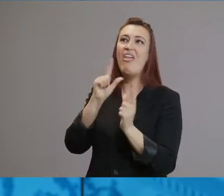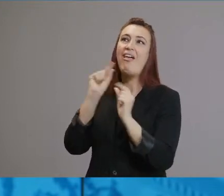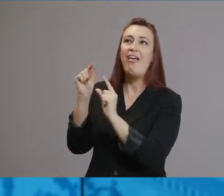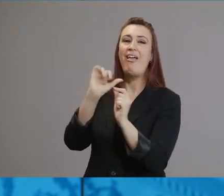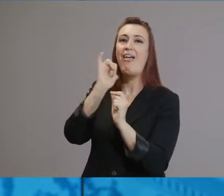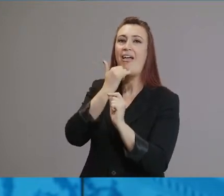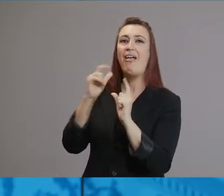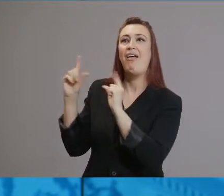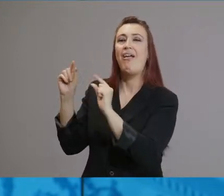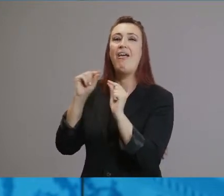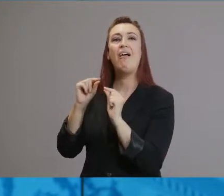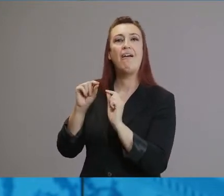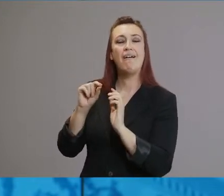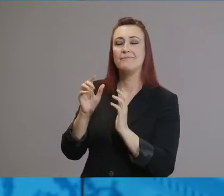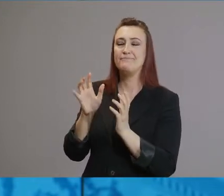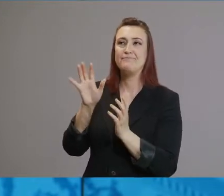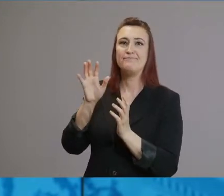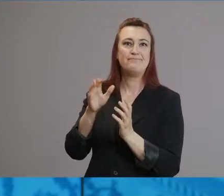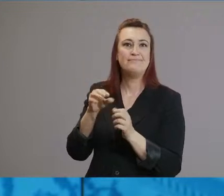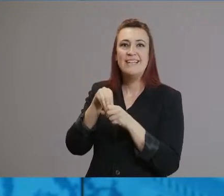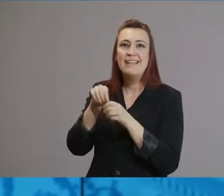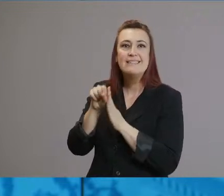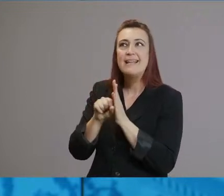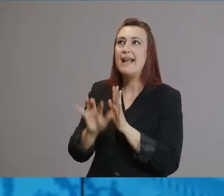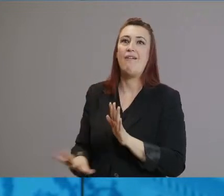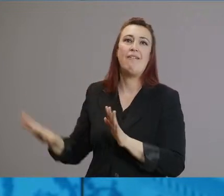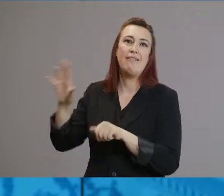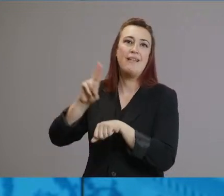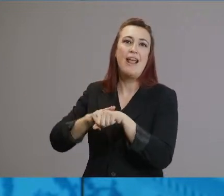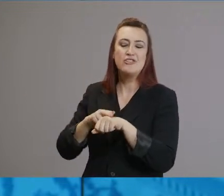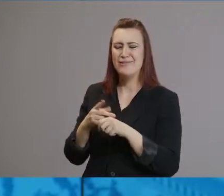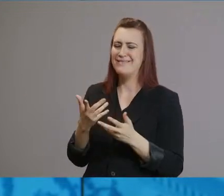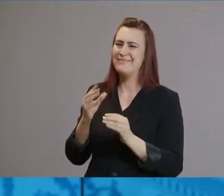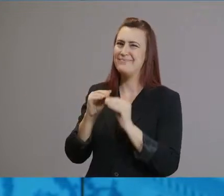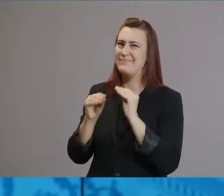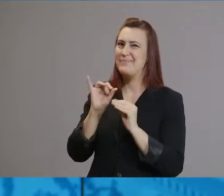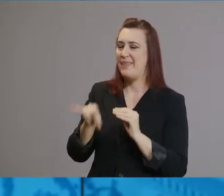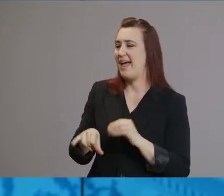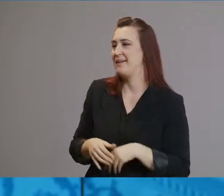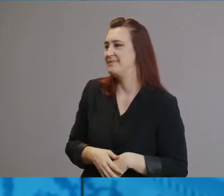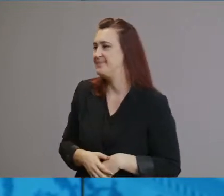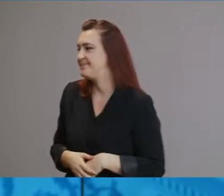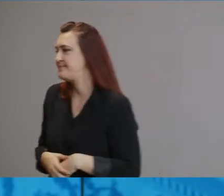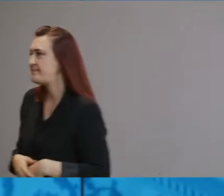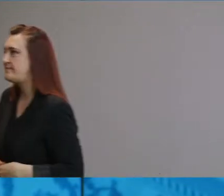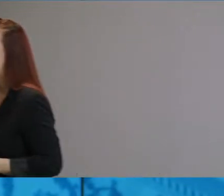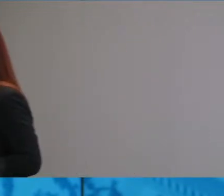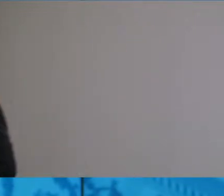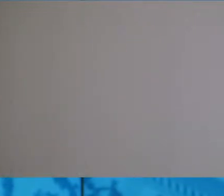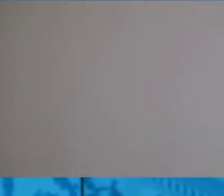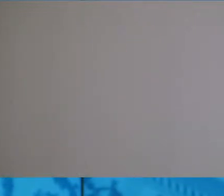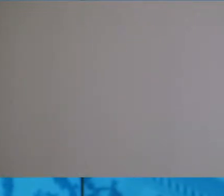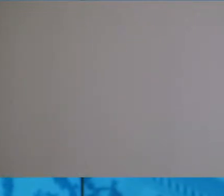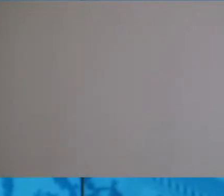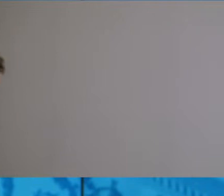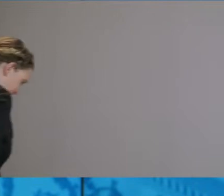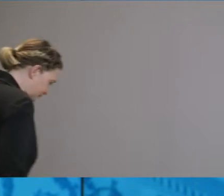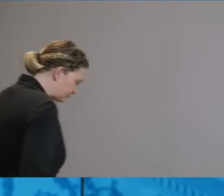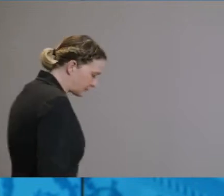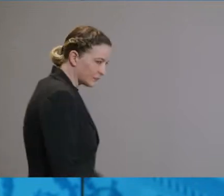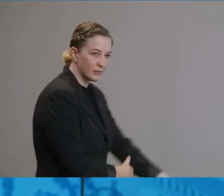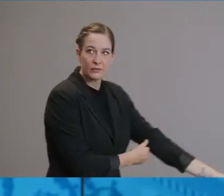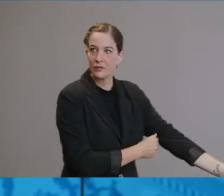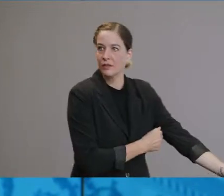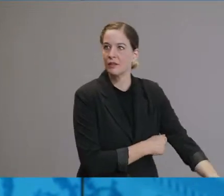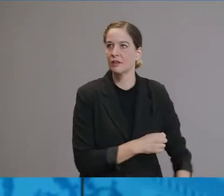there statewide and nationally regarding Arizona. We'll come back. We'll go to Bob first. Hold on. Bob hasn't had a chance. You both. Is